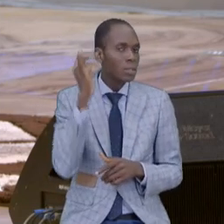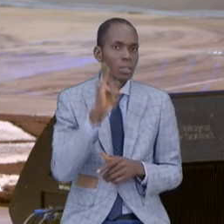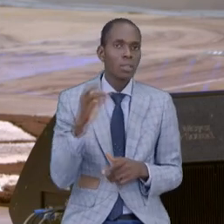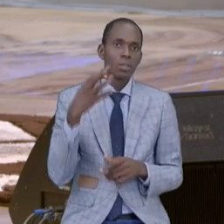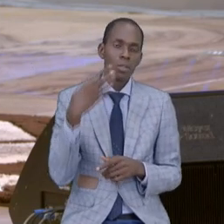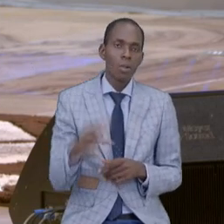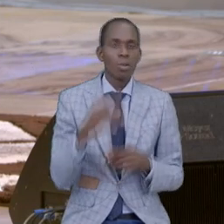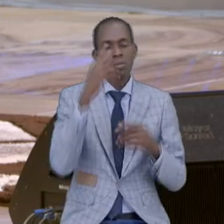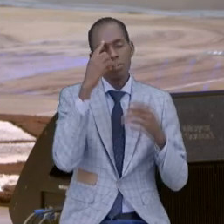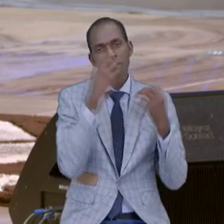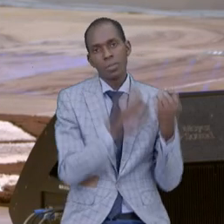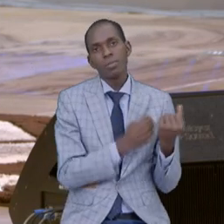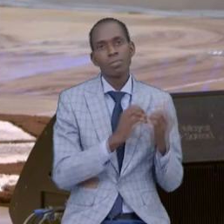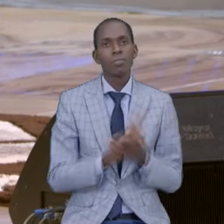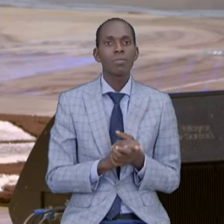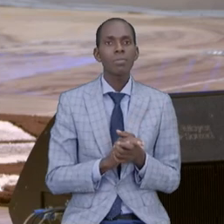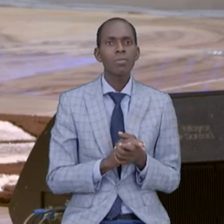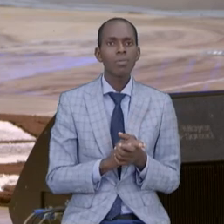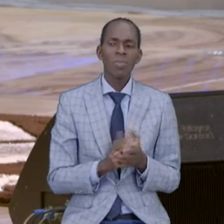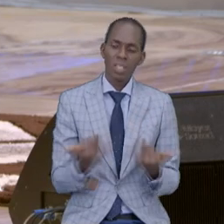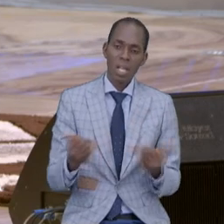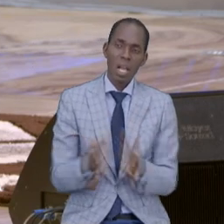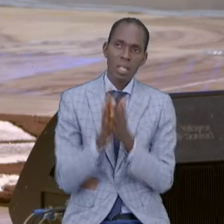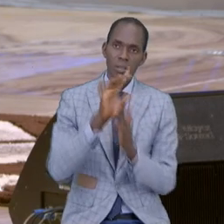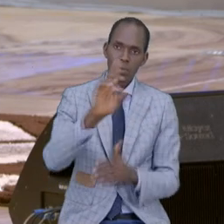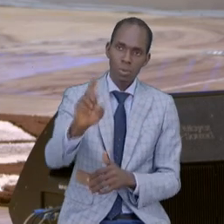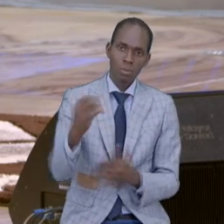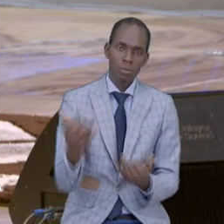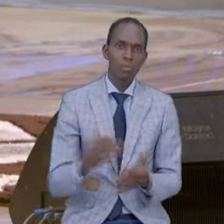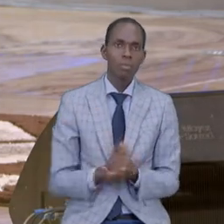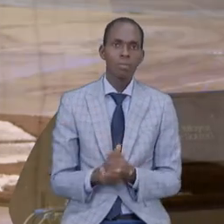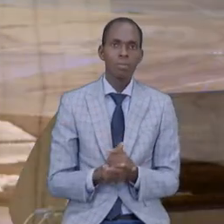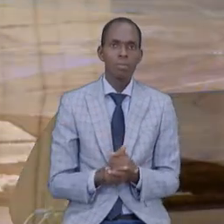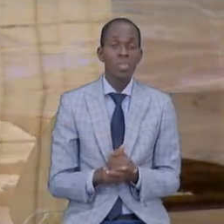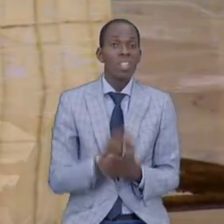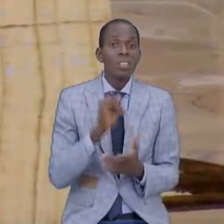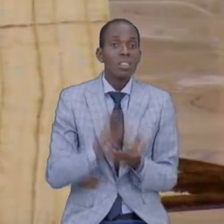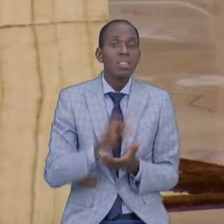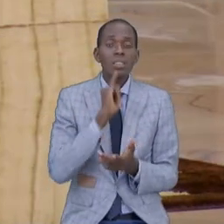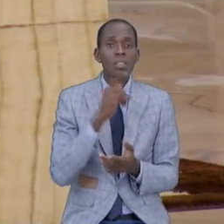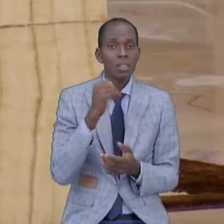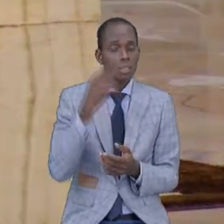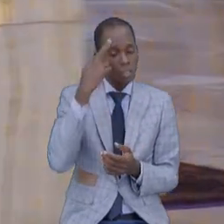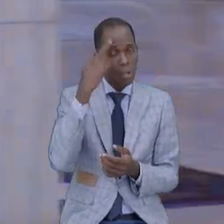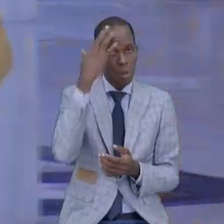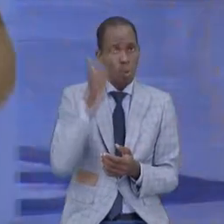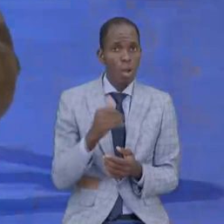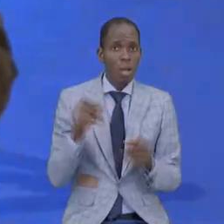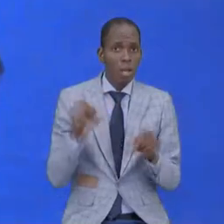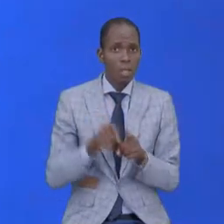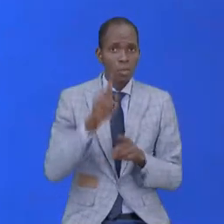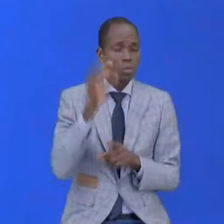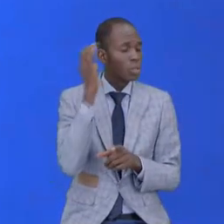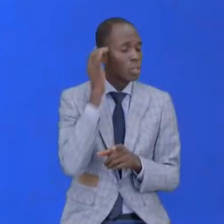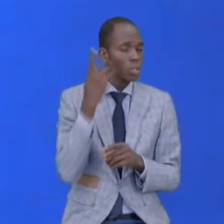faith? Was asking them now. And it's the reason why, as you hear the word of